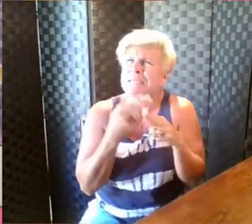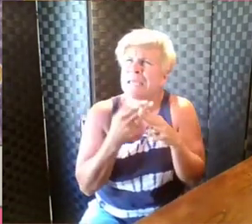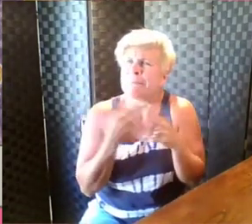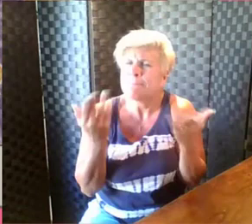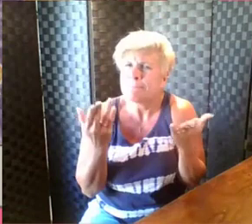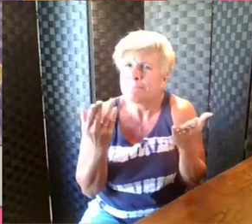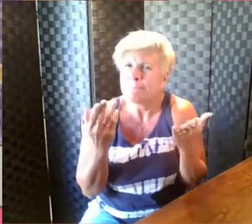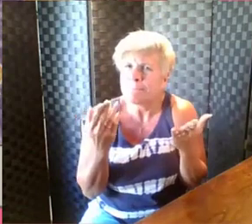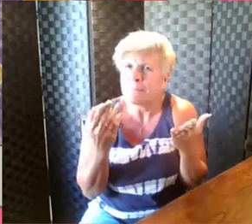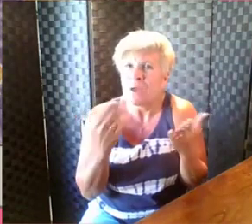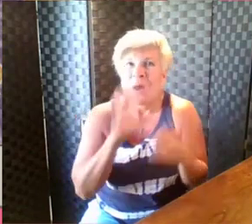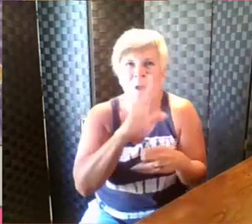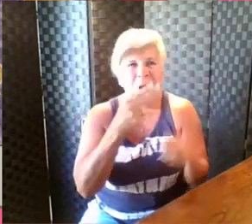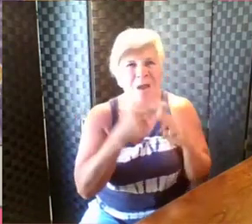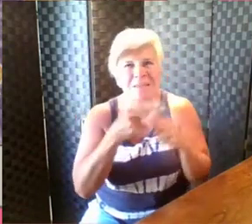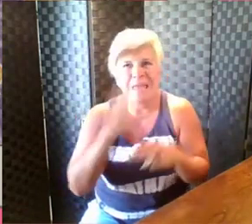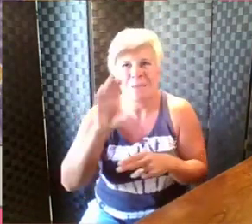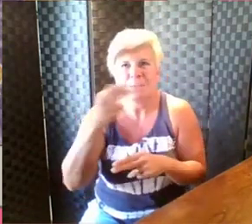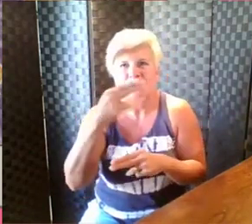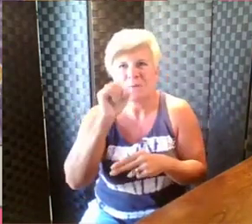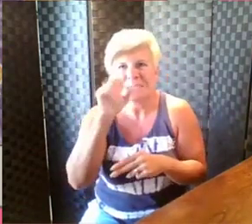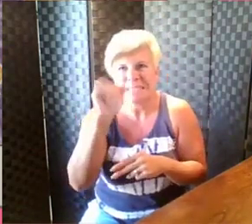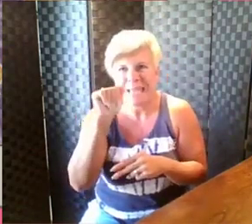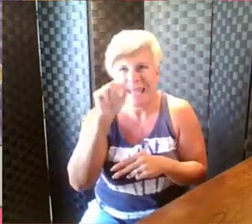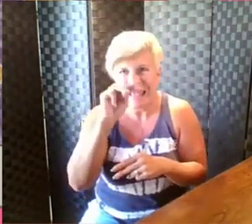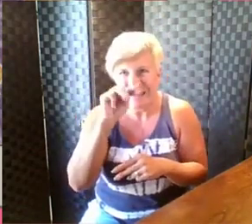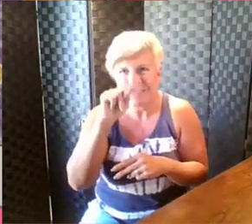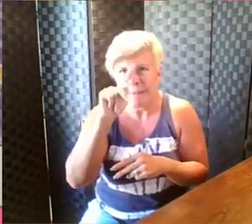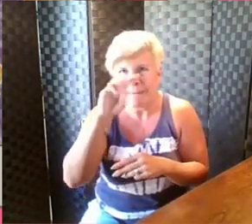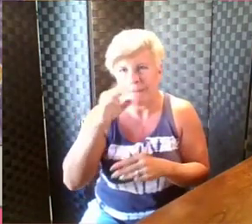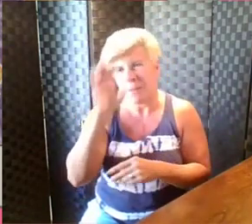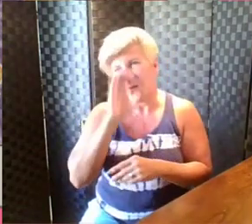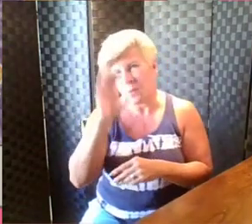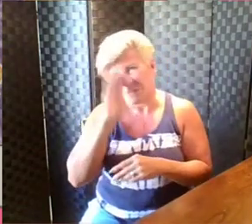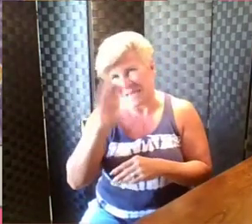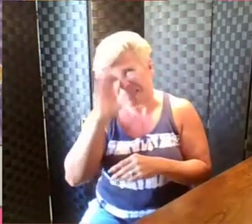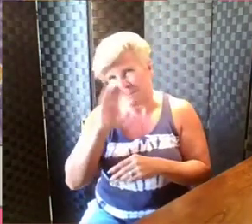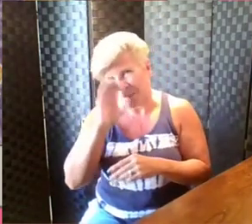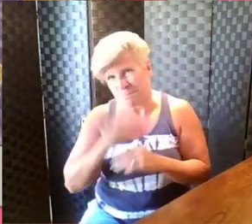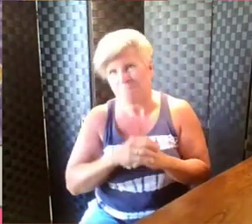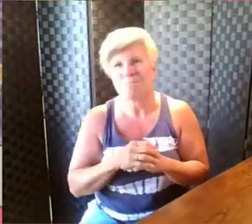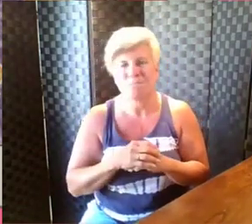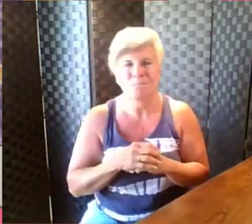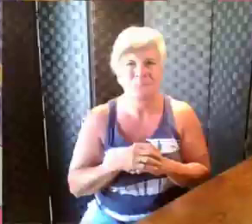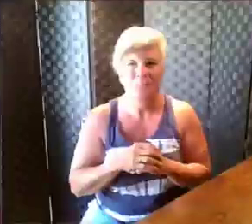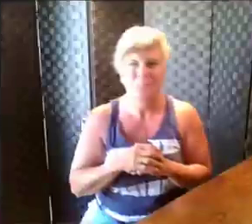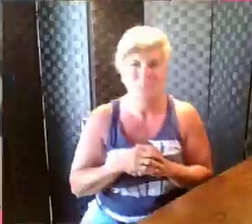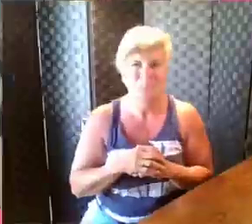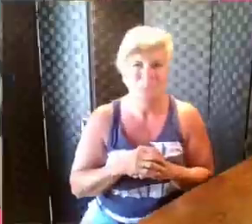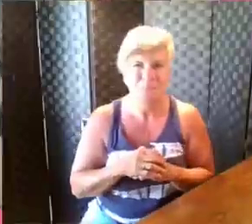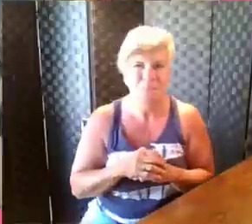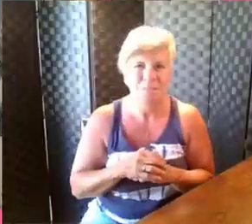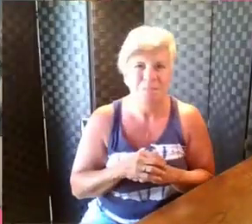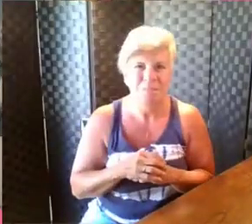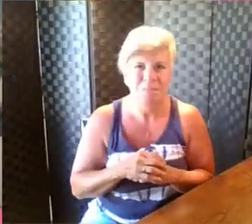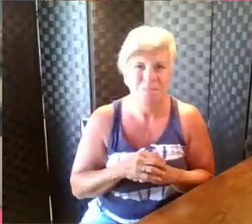it was. Chrysanthemum. Her parents named her Chrysanthemum.